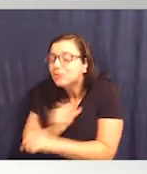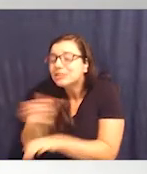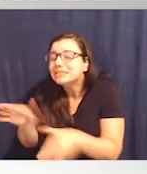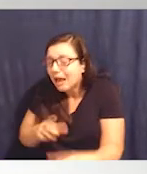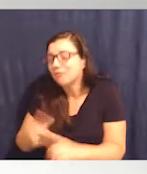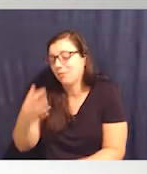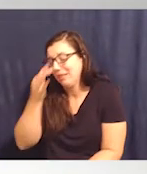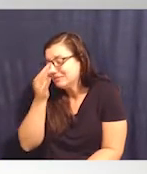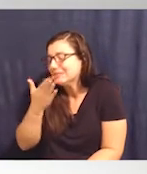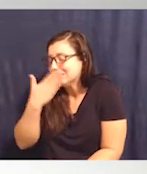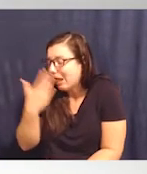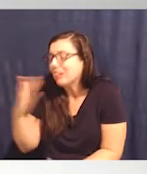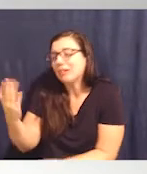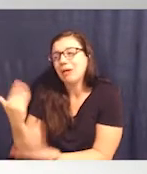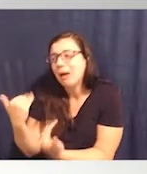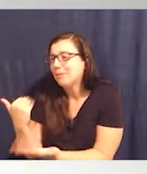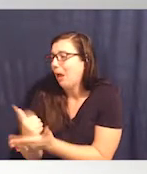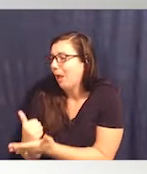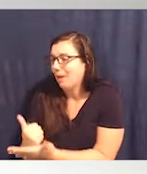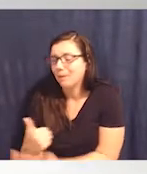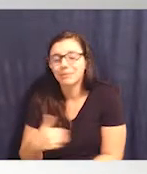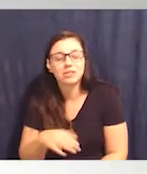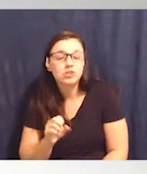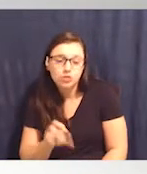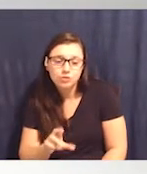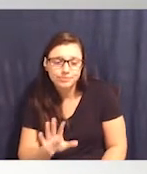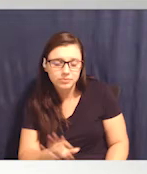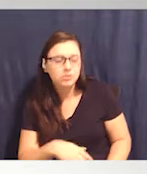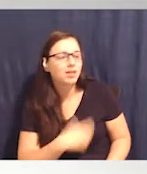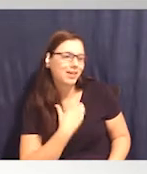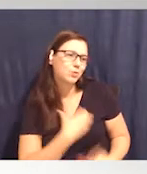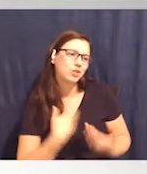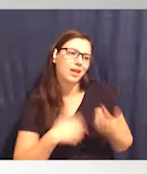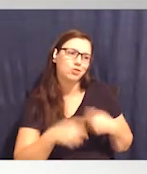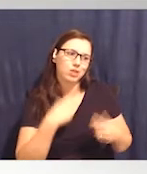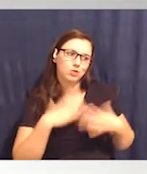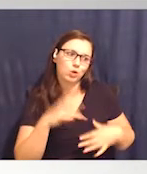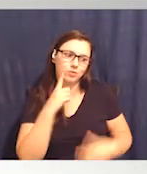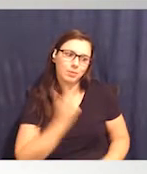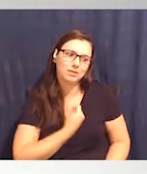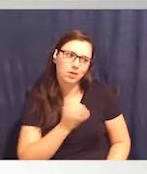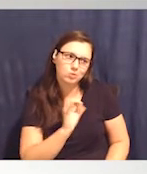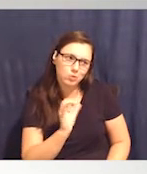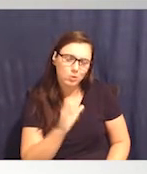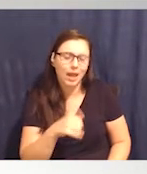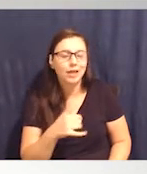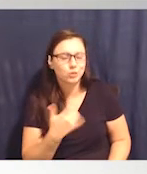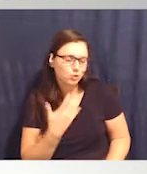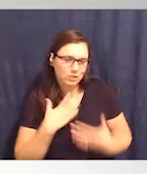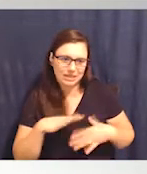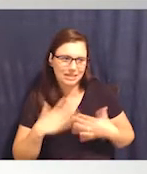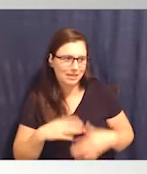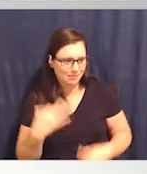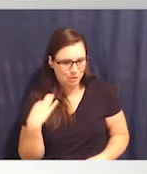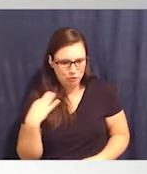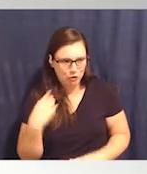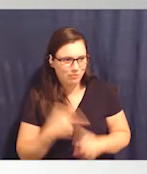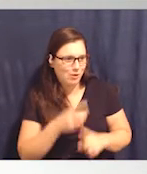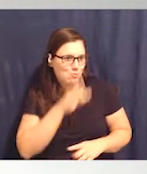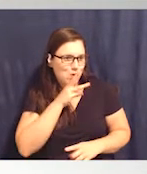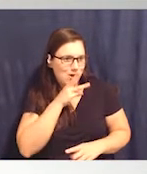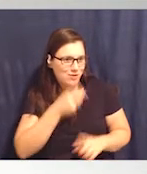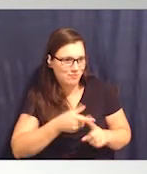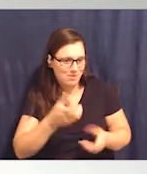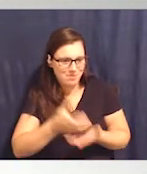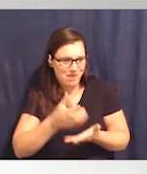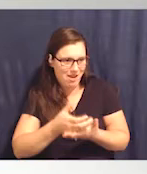me. Yeah, I wished I had a change of clothes for me too. I had to spot clean my shirt with water from my water bottle. Good luck, sir. I'm gonna hang up